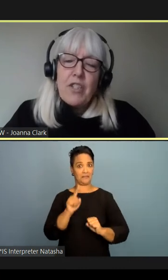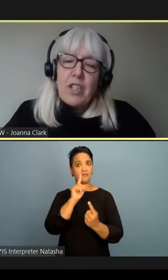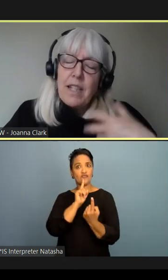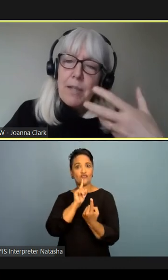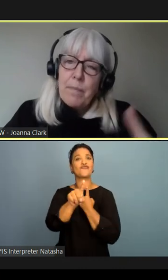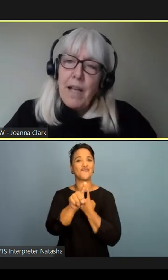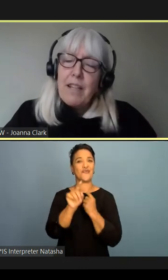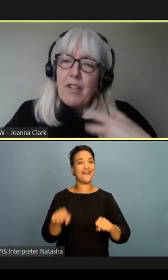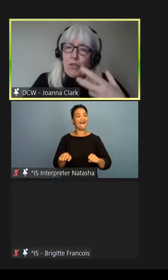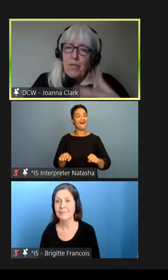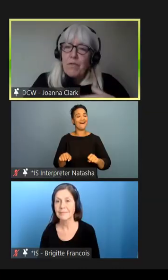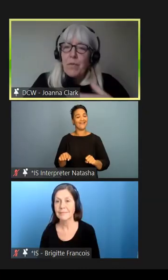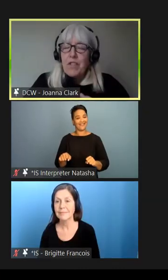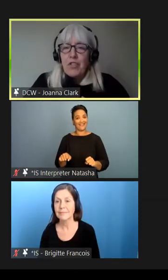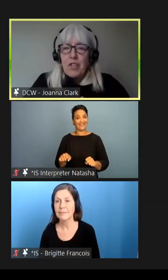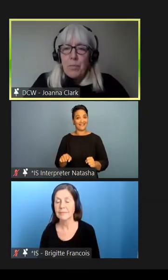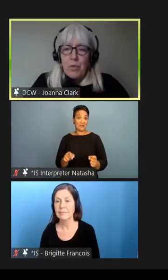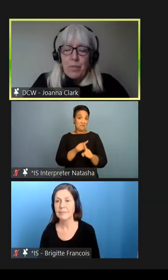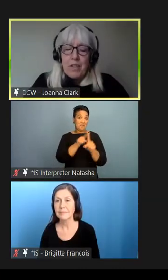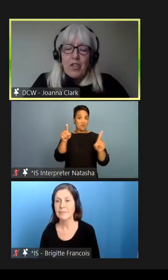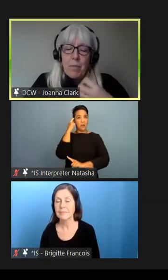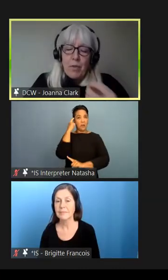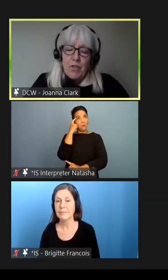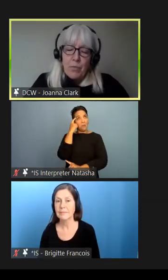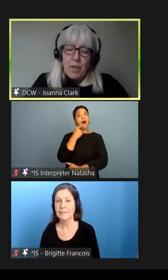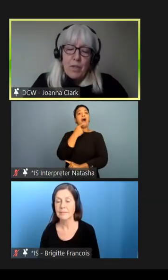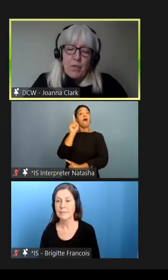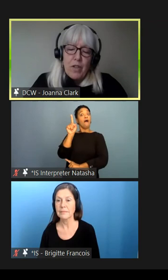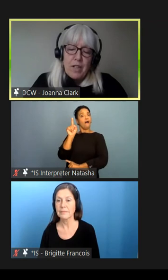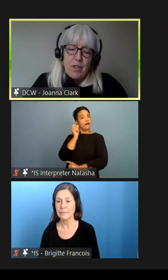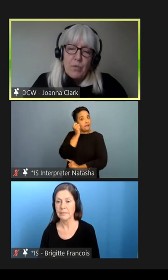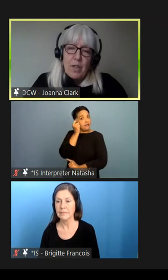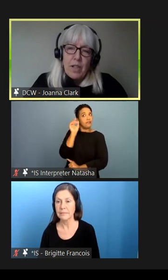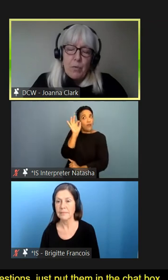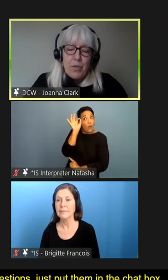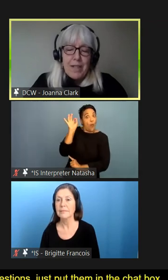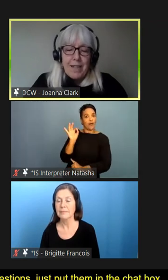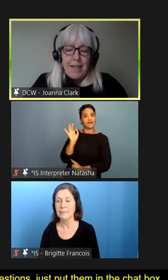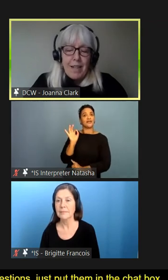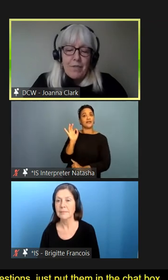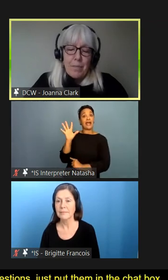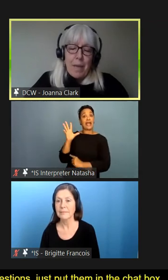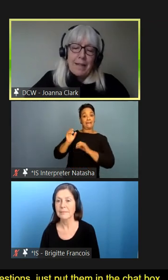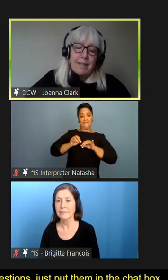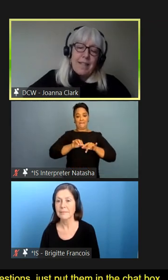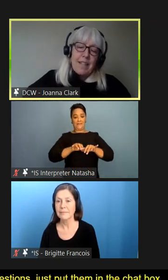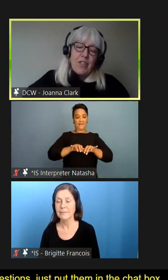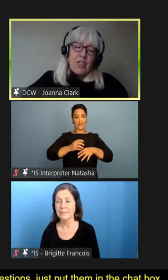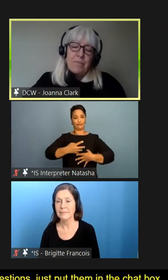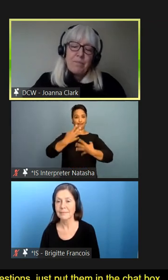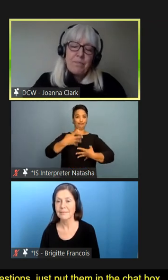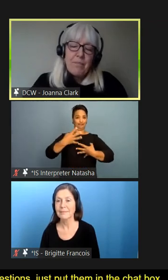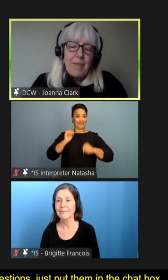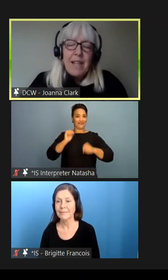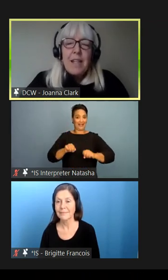please just keep, as you think of questions, just put them in the chat box and we will try to coordinate that for the panel